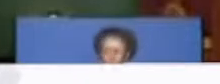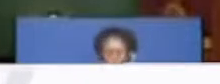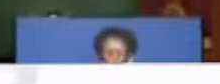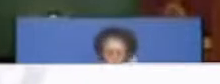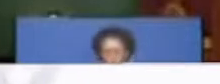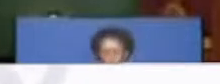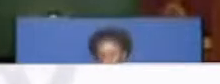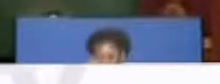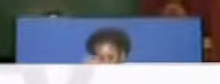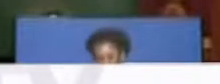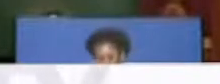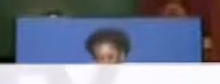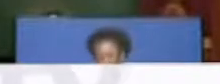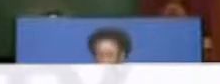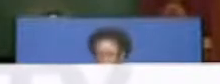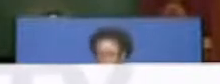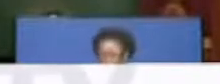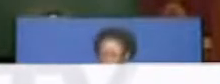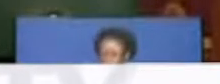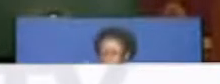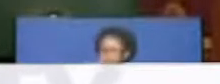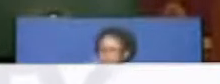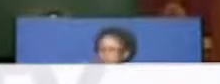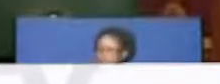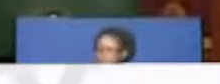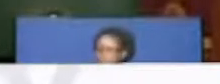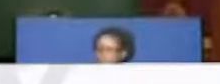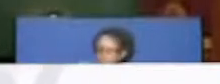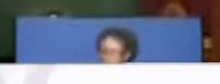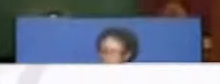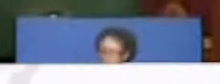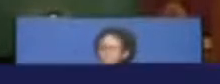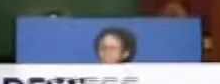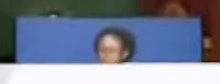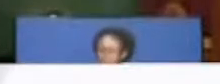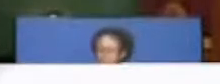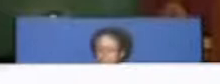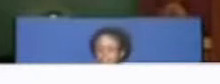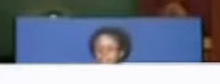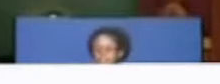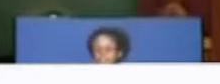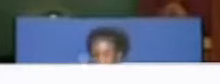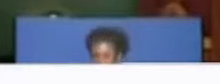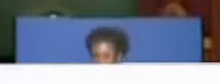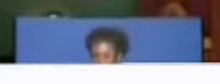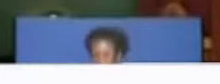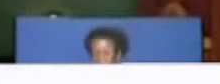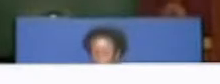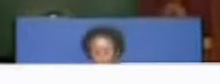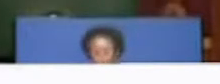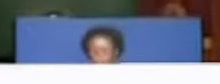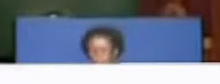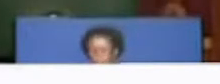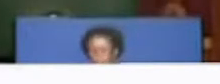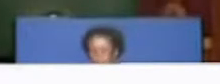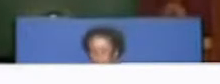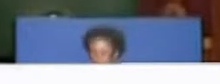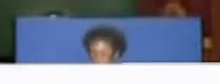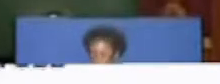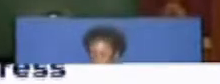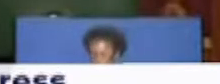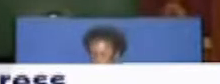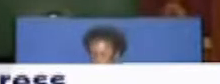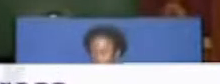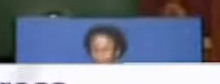acquisition of 250,000 locally fabricated desks. The third element of the program